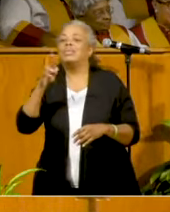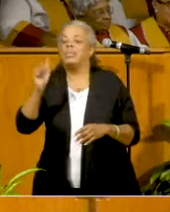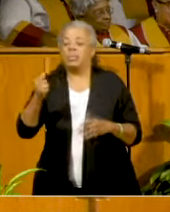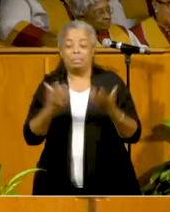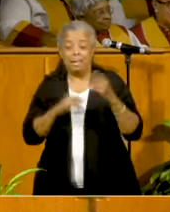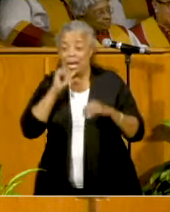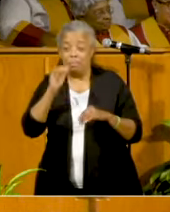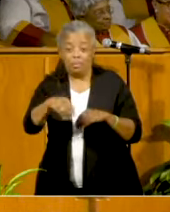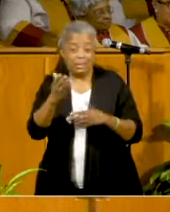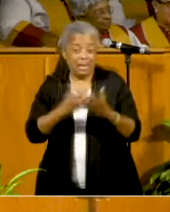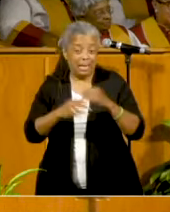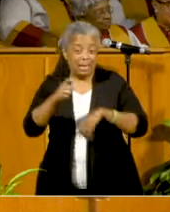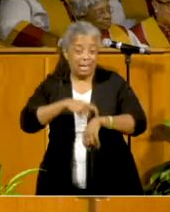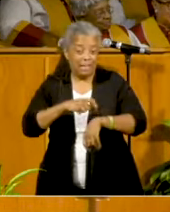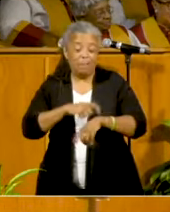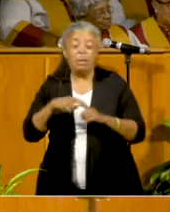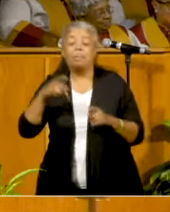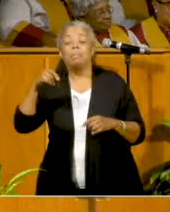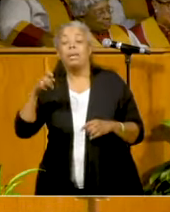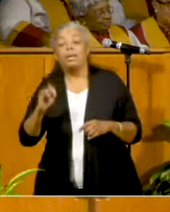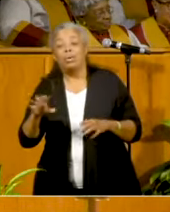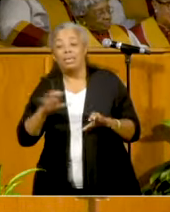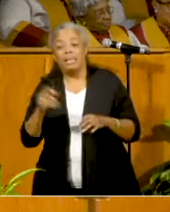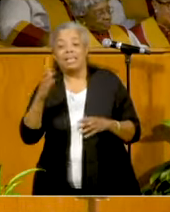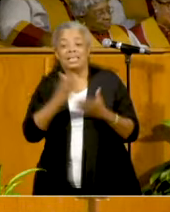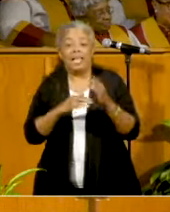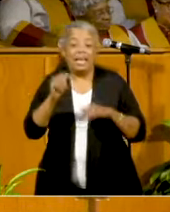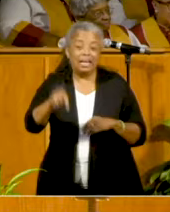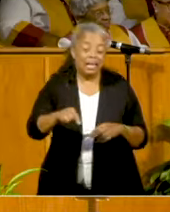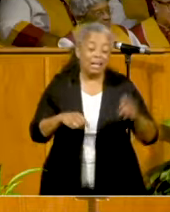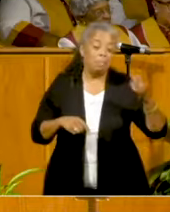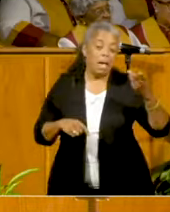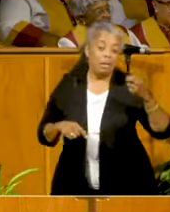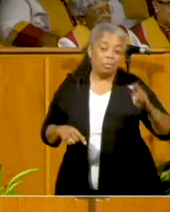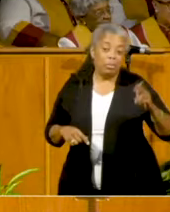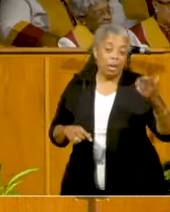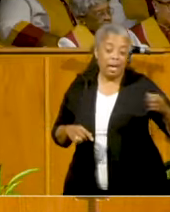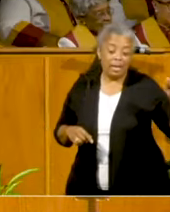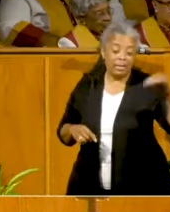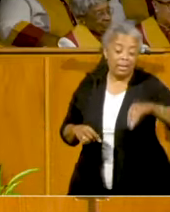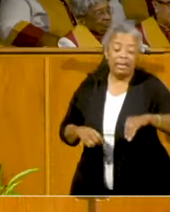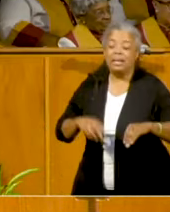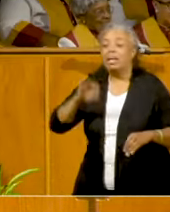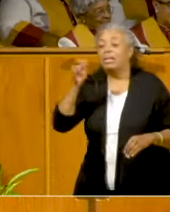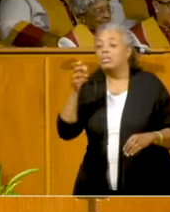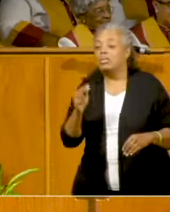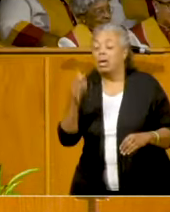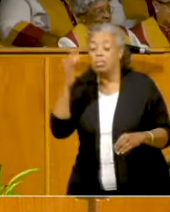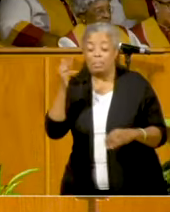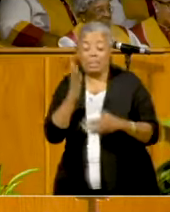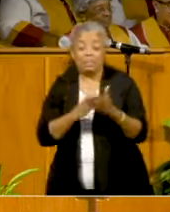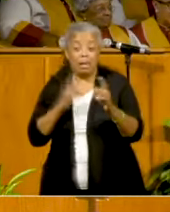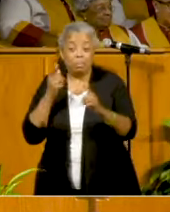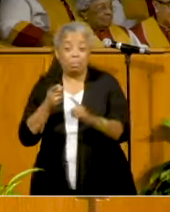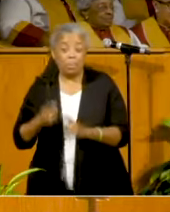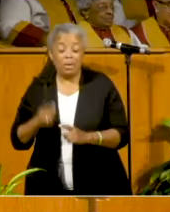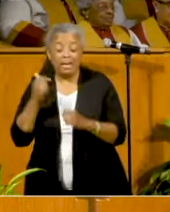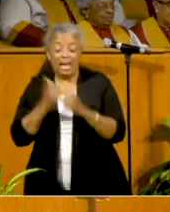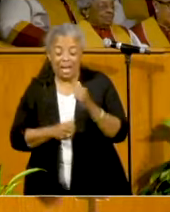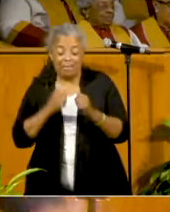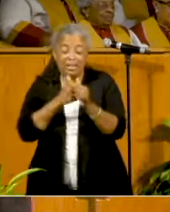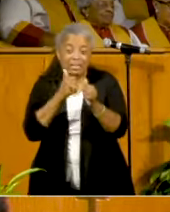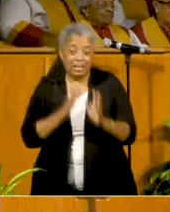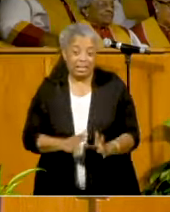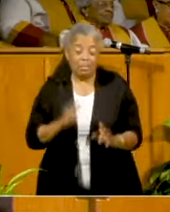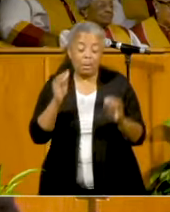that time, but that doesn't mean that Peter hadn't put his hand in and Matthew hadn't put his hand in and John, because at some point every